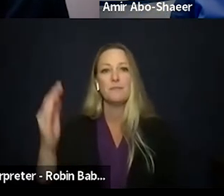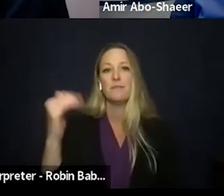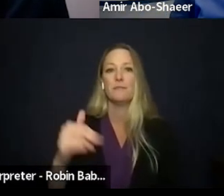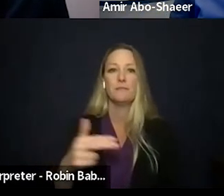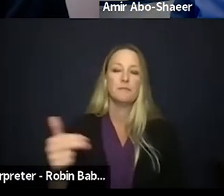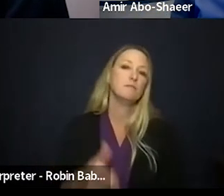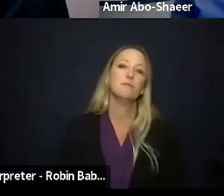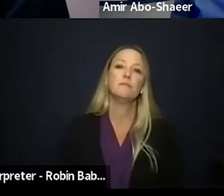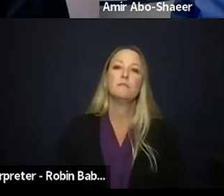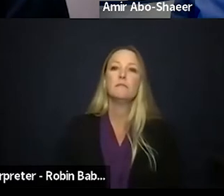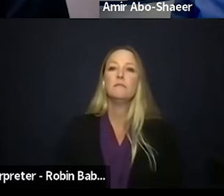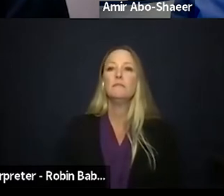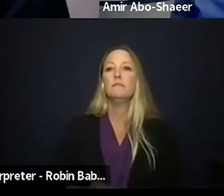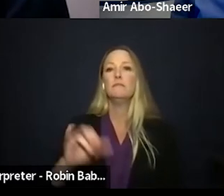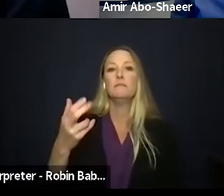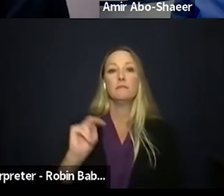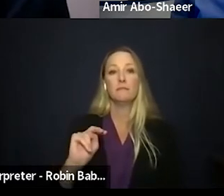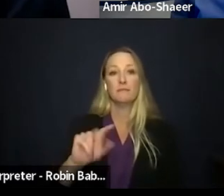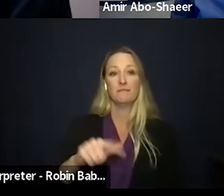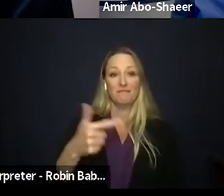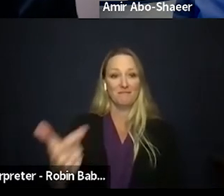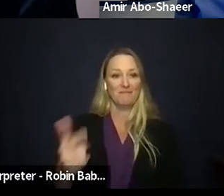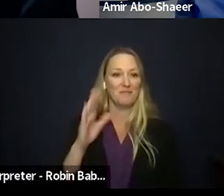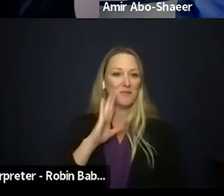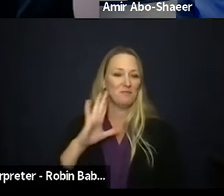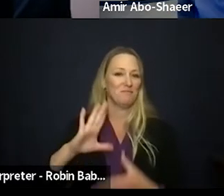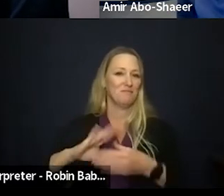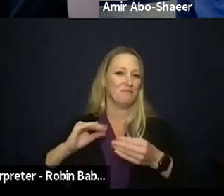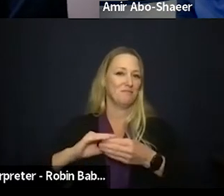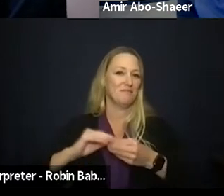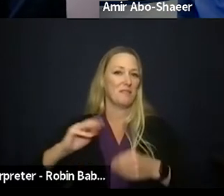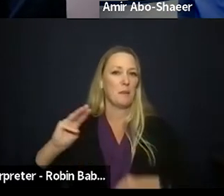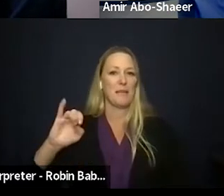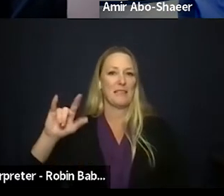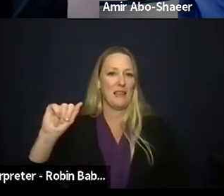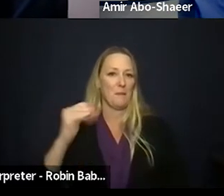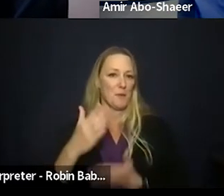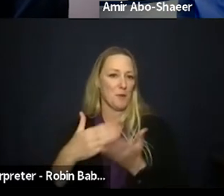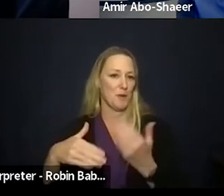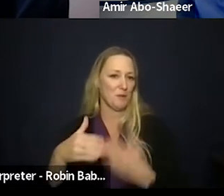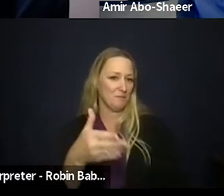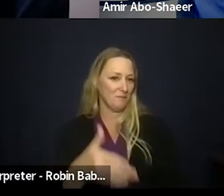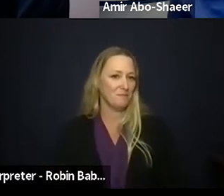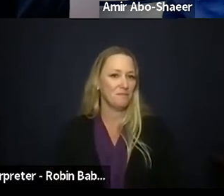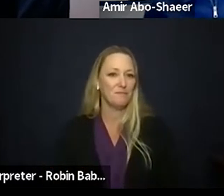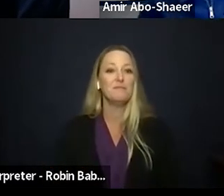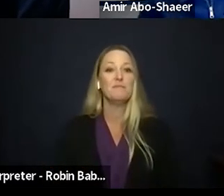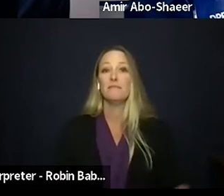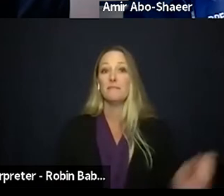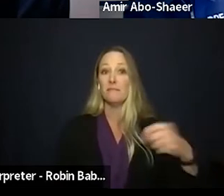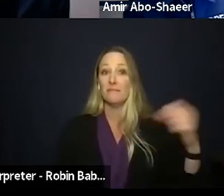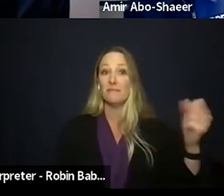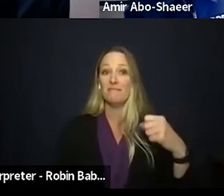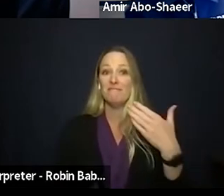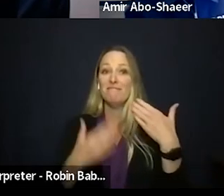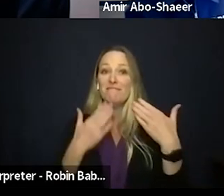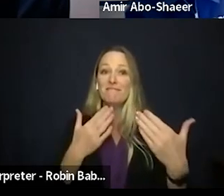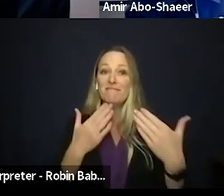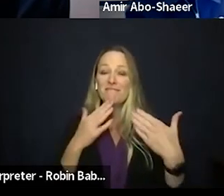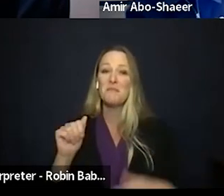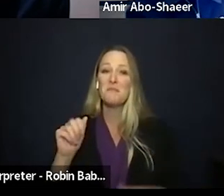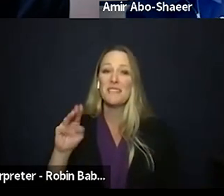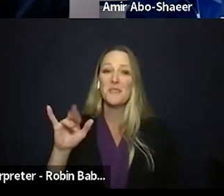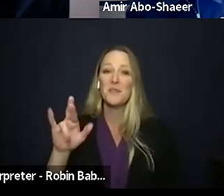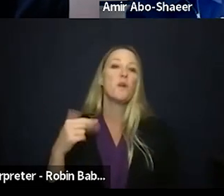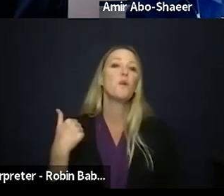john dent is going to come and talk to you now about the media side of the facility yeah so thanks mayor we're very